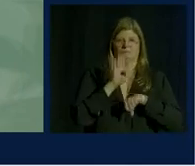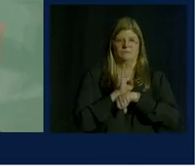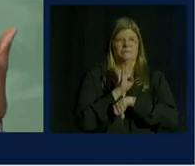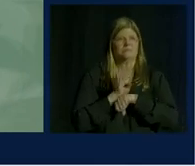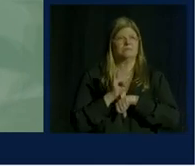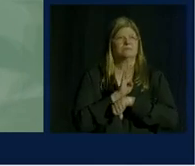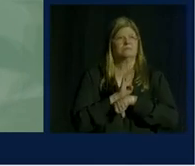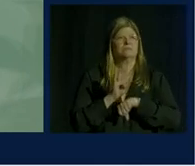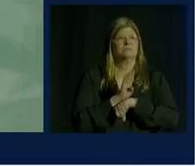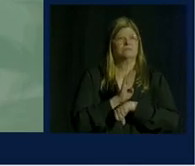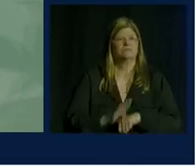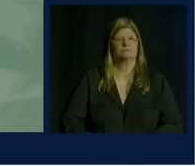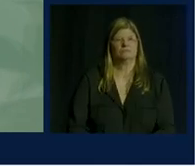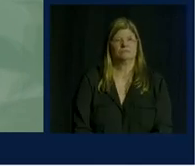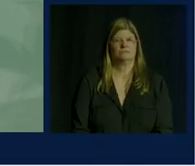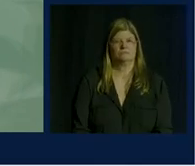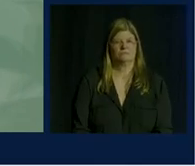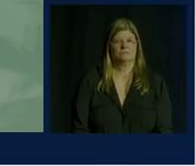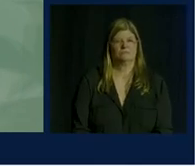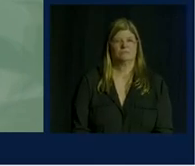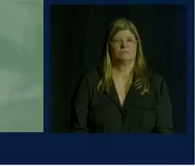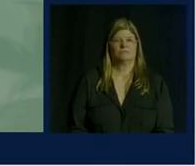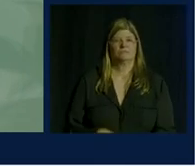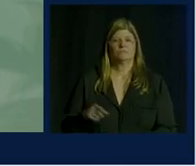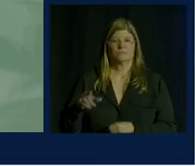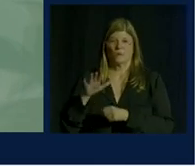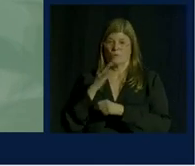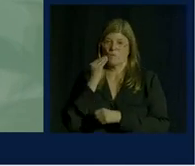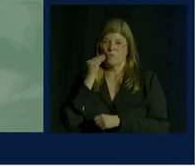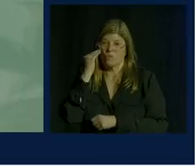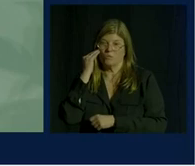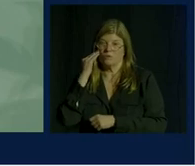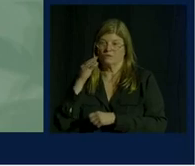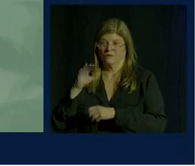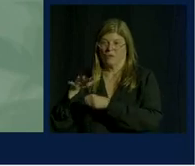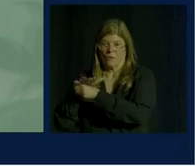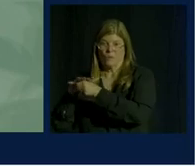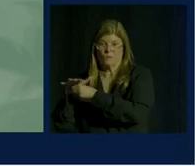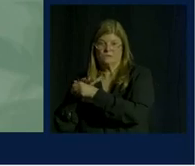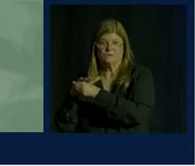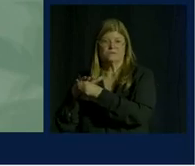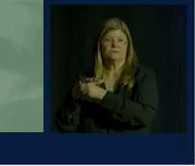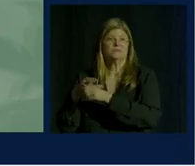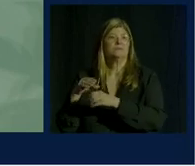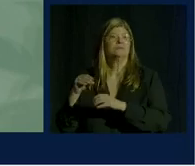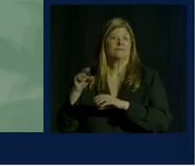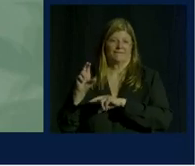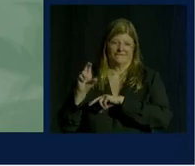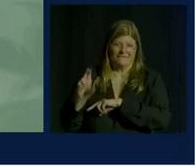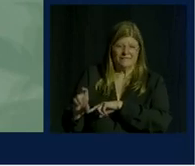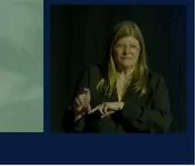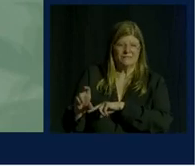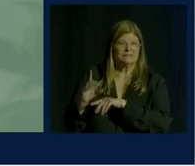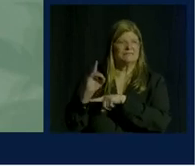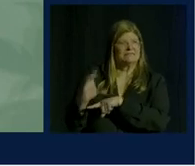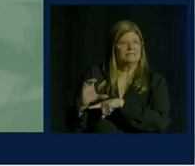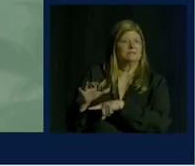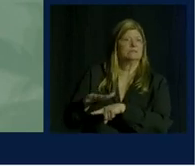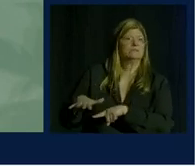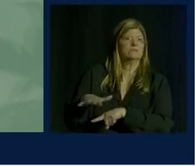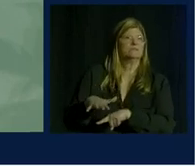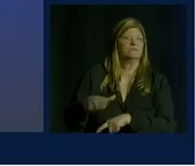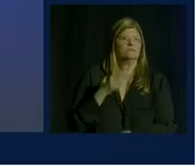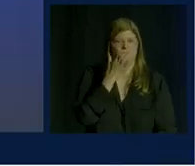this local, homegrown investment community that is in DC. I like that idea. For